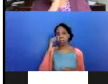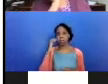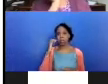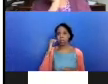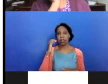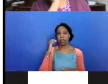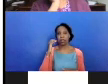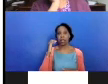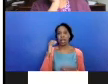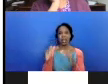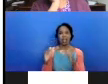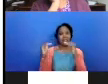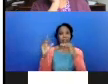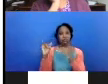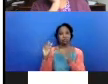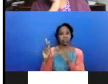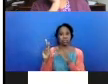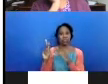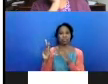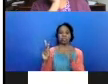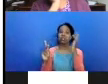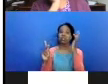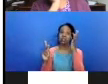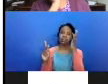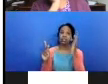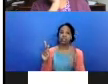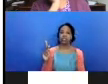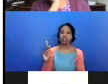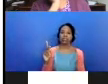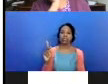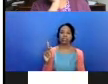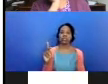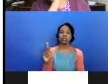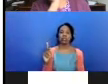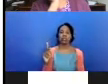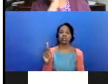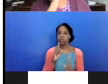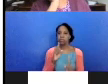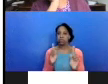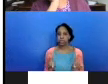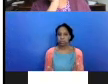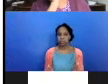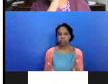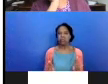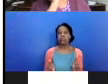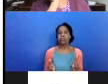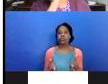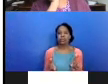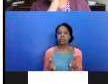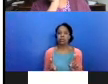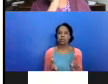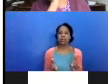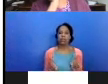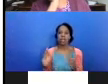shelters and so forth. So wanting to be able to be responsive to those, and also be responsive to people who are not as high